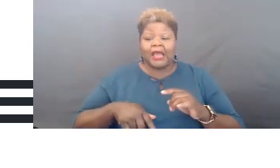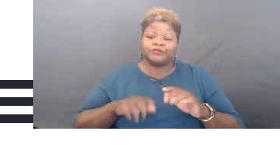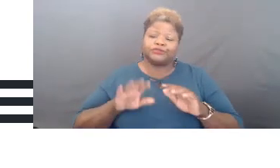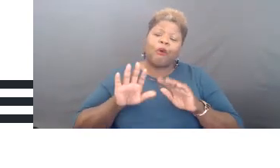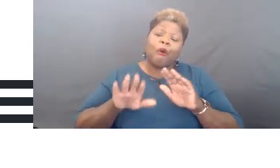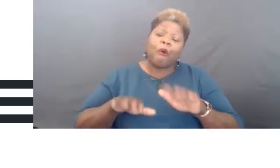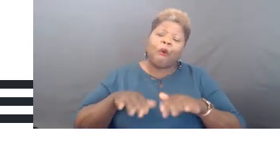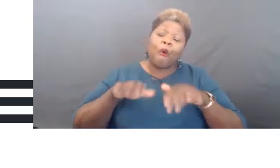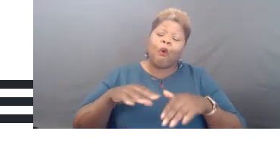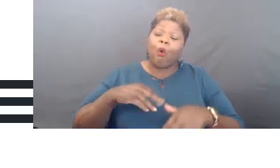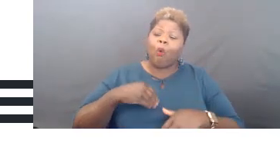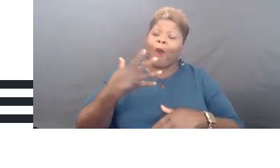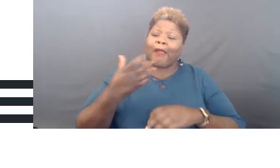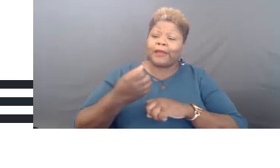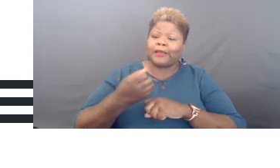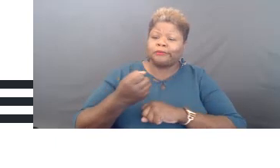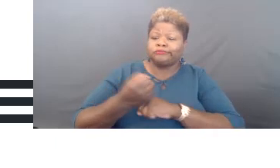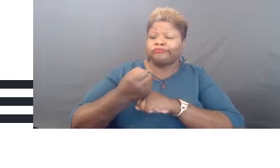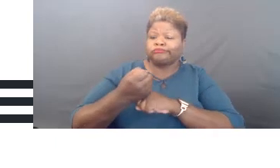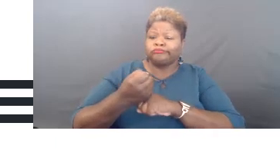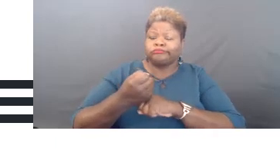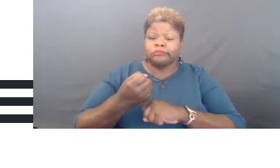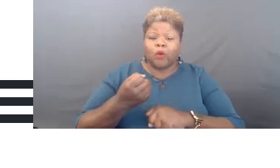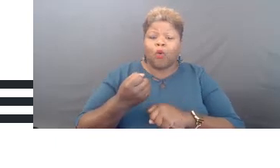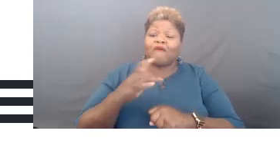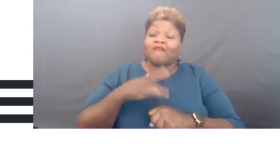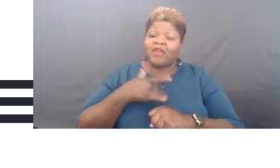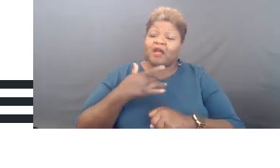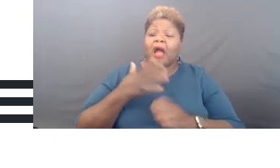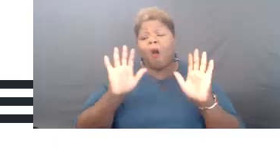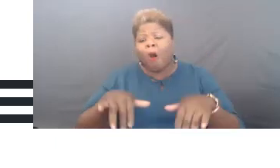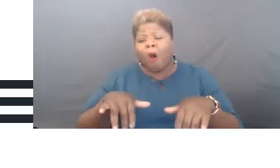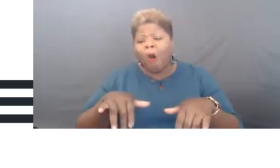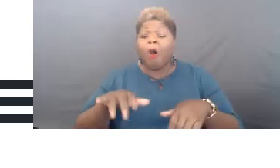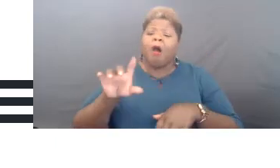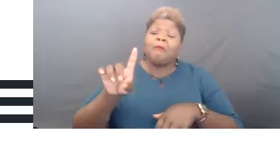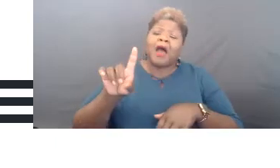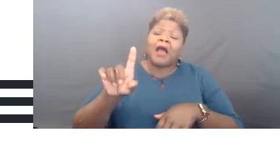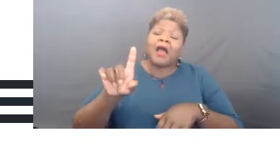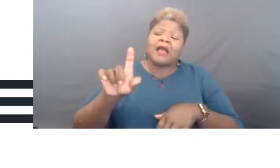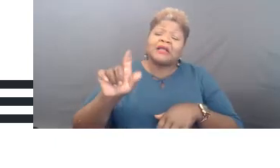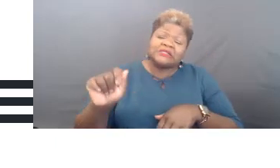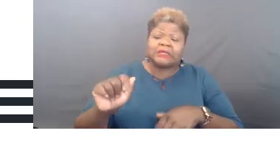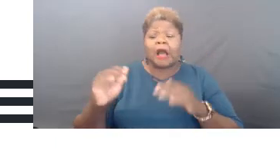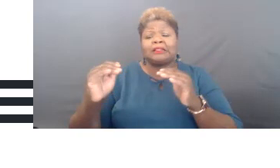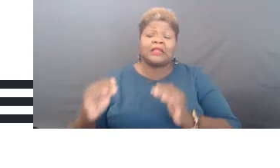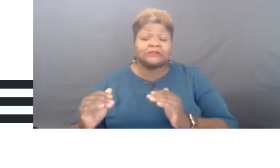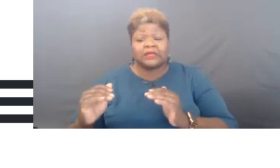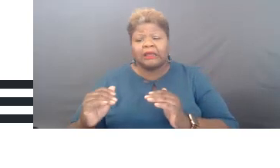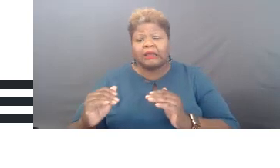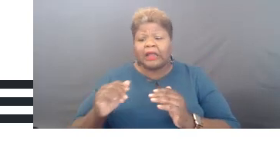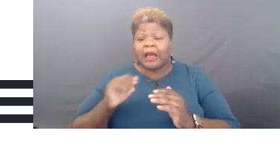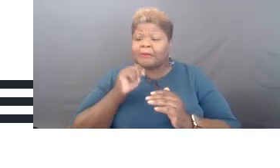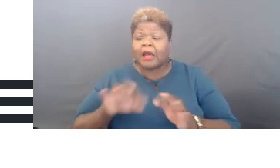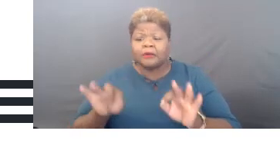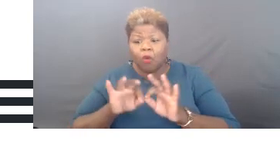We cannot appeal to it. Claiming your disability does not make you less than in their eyes. It does not matter.